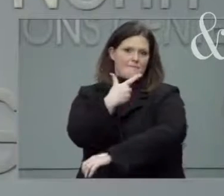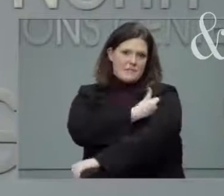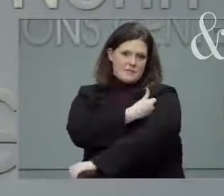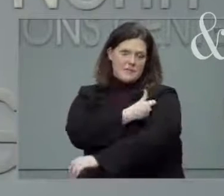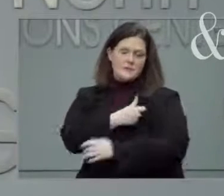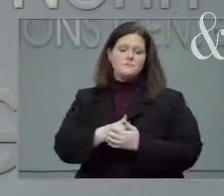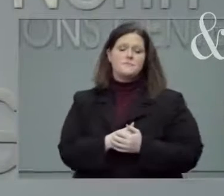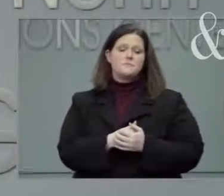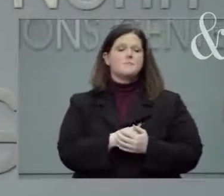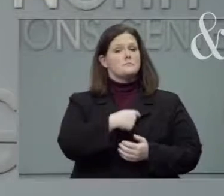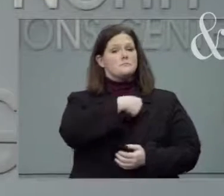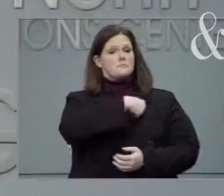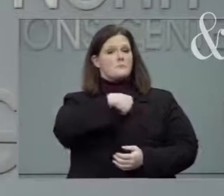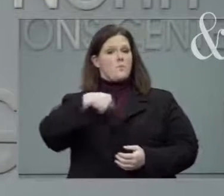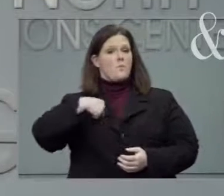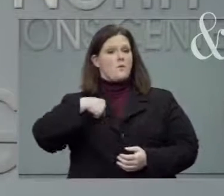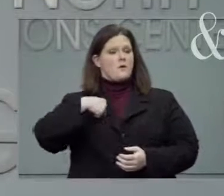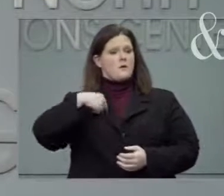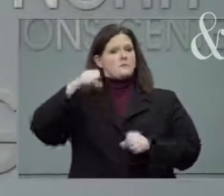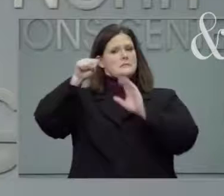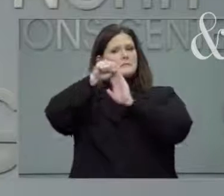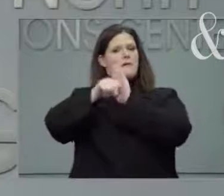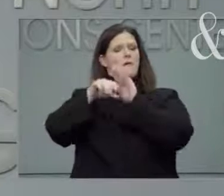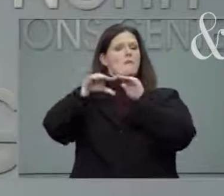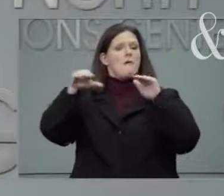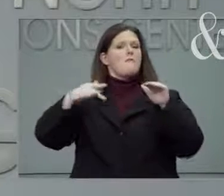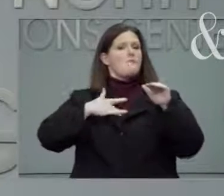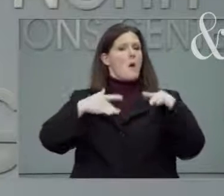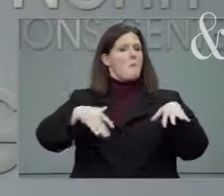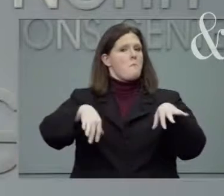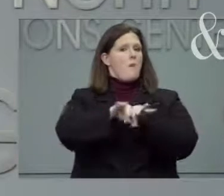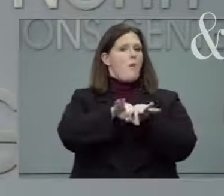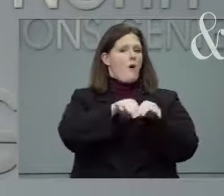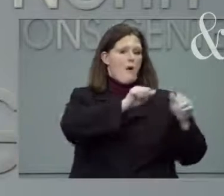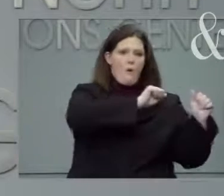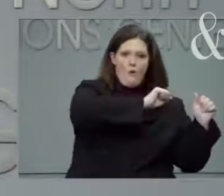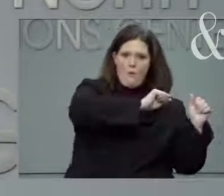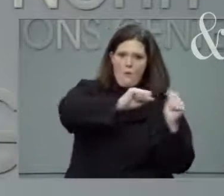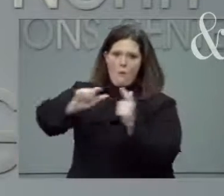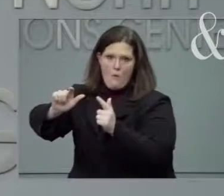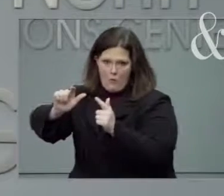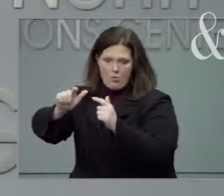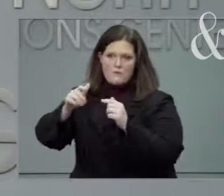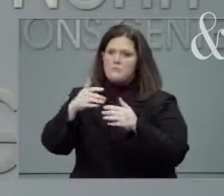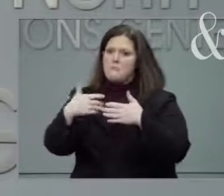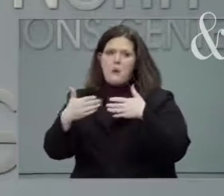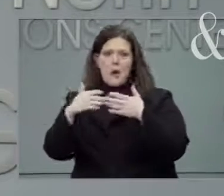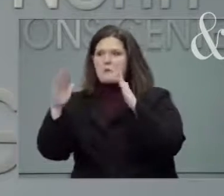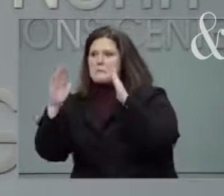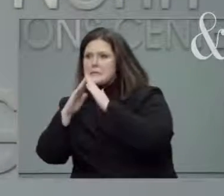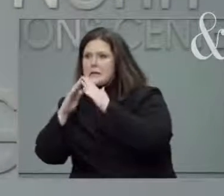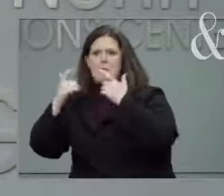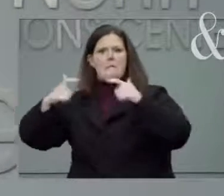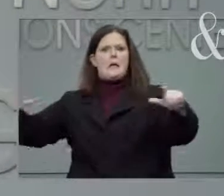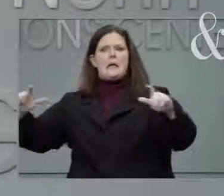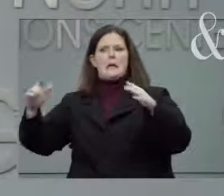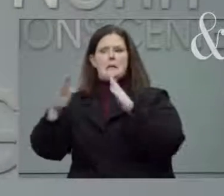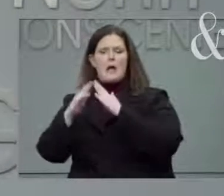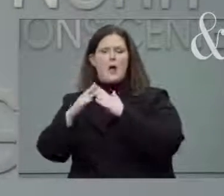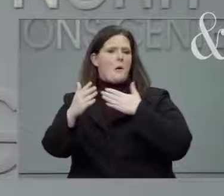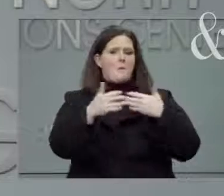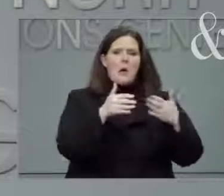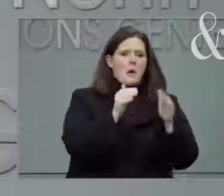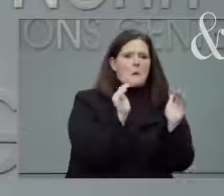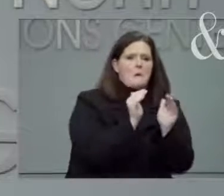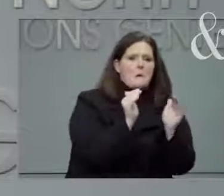every county get vaccines and that we pay attention to our rural areas as well. And I'll let Dr. Cohen pay a little